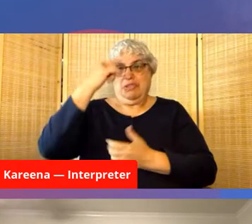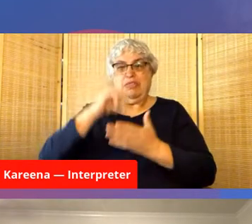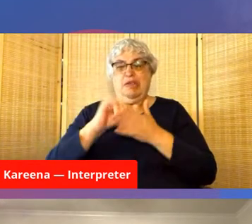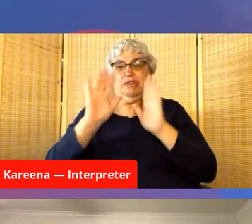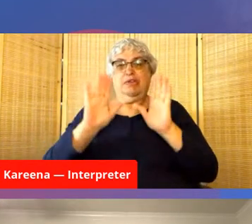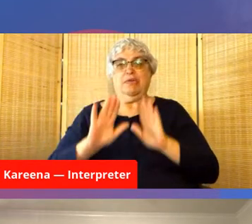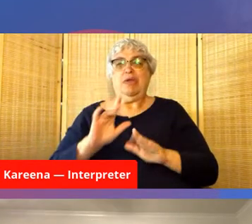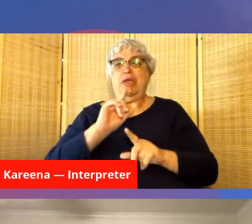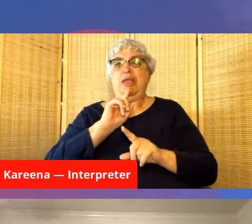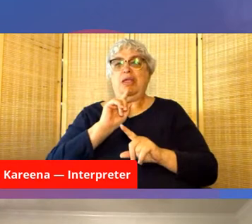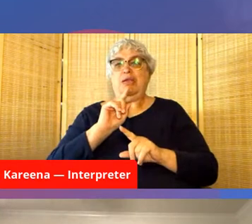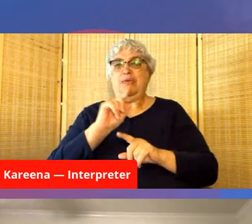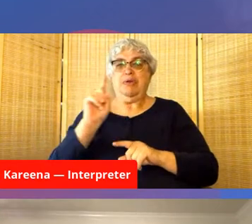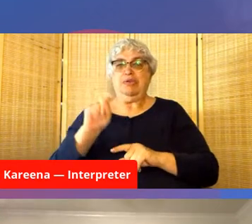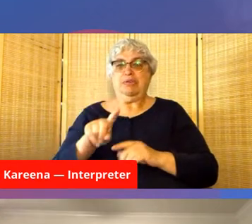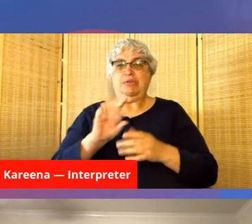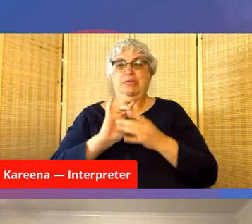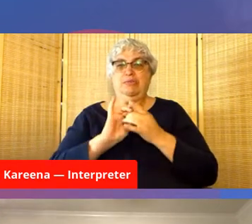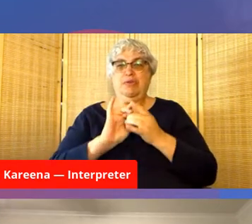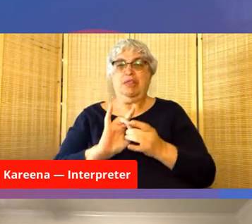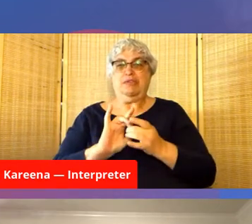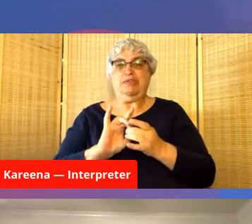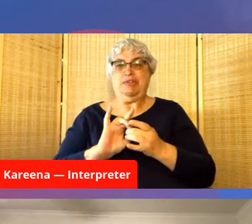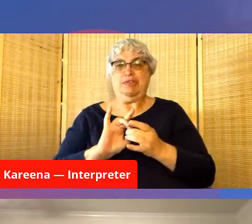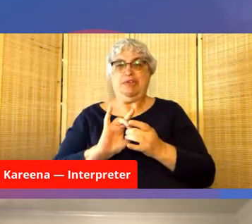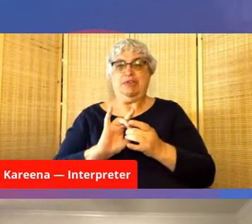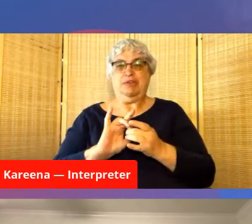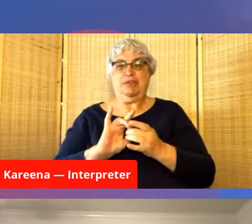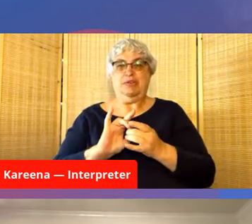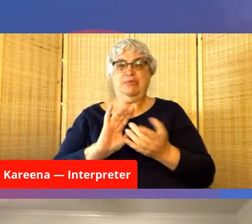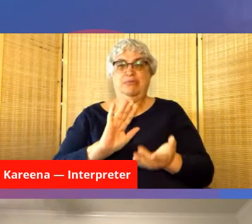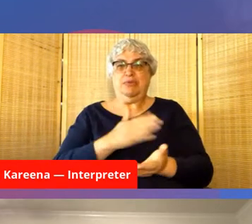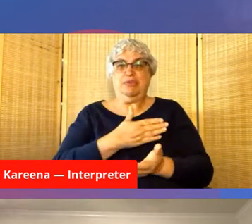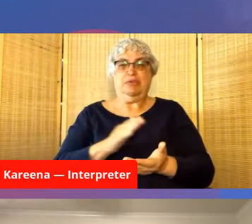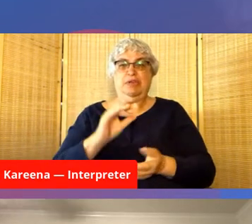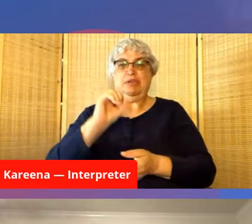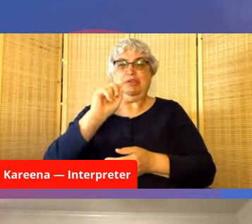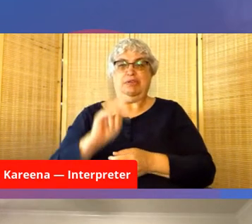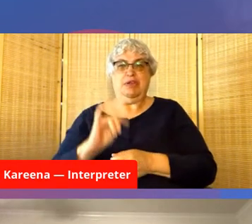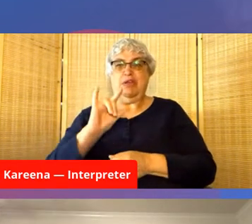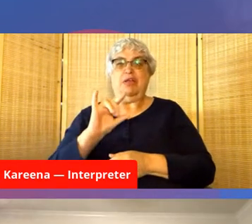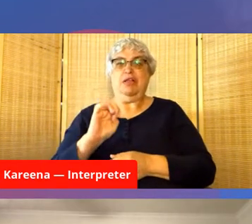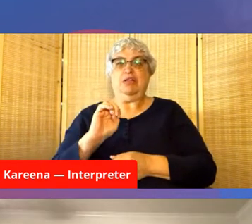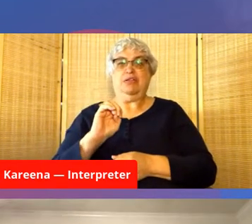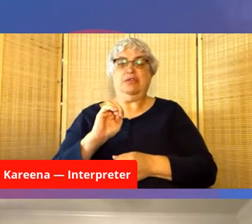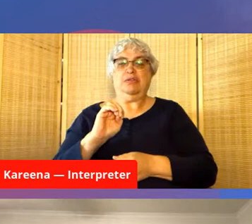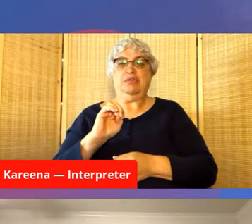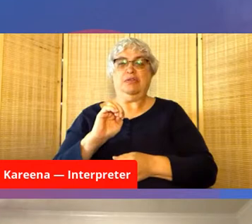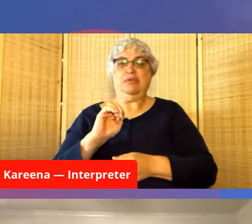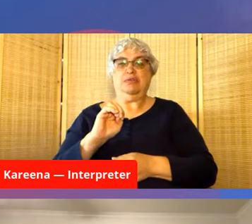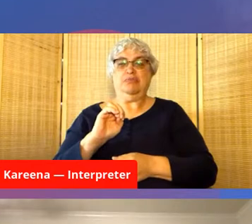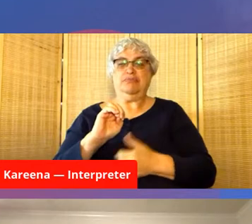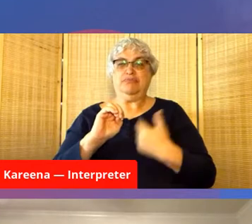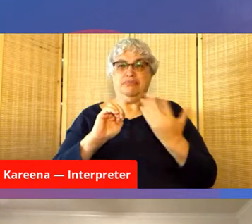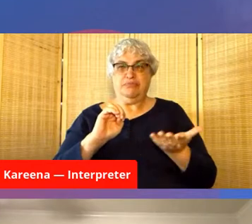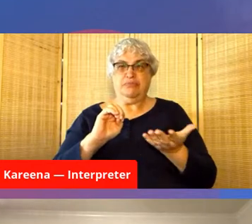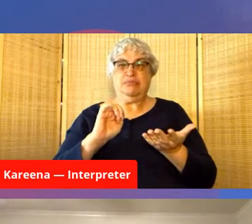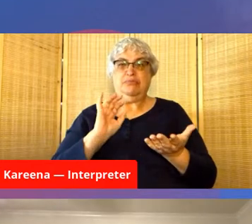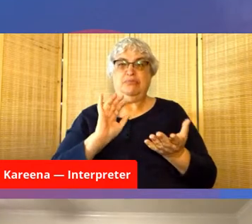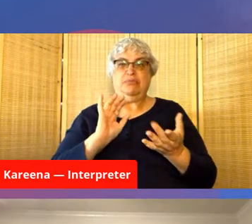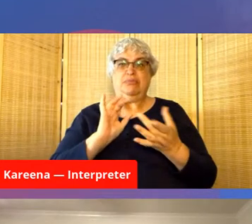and the relevancy of any musical style, I think, is inherent in its